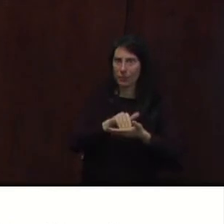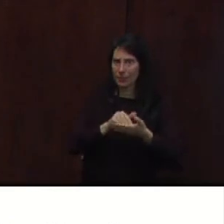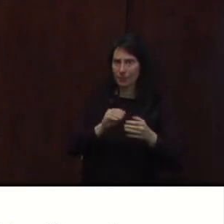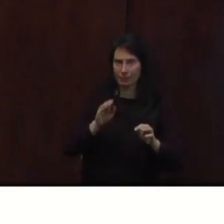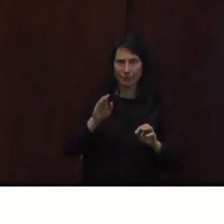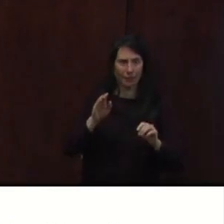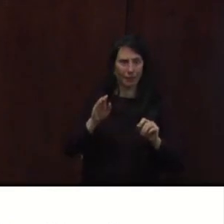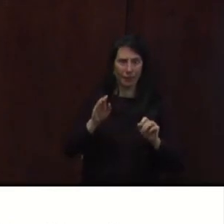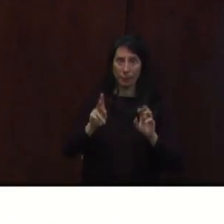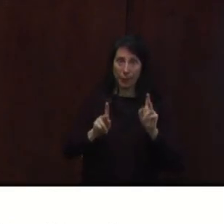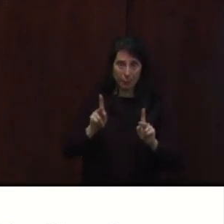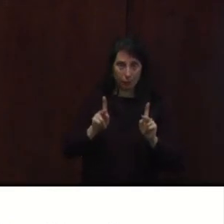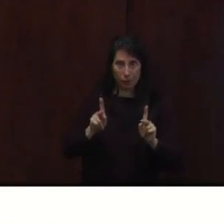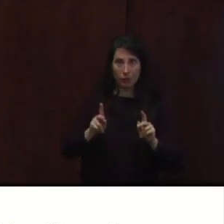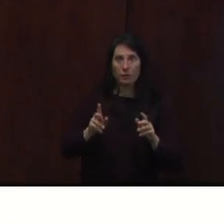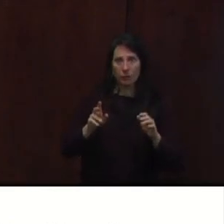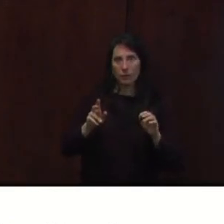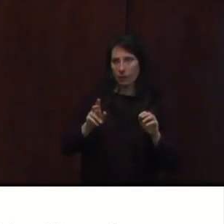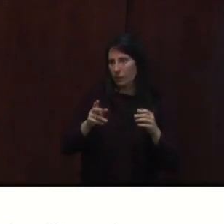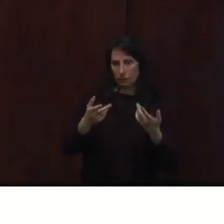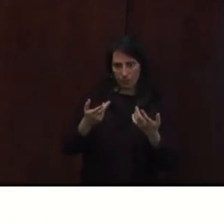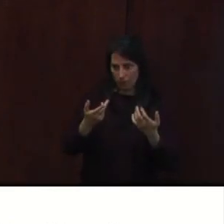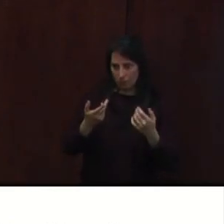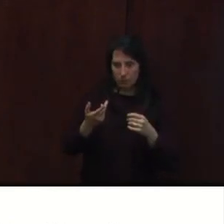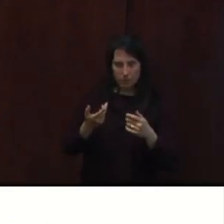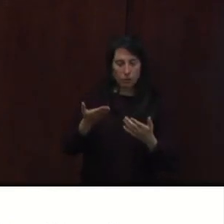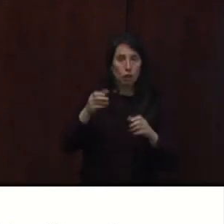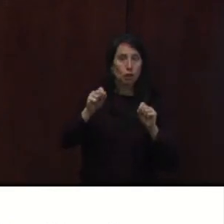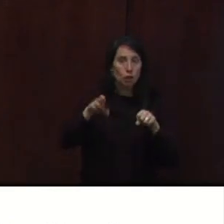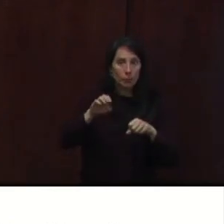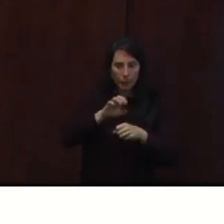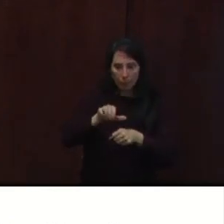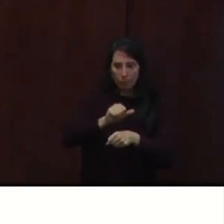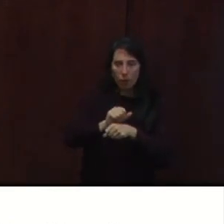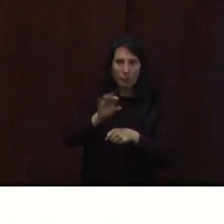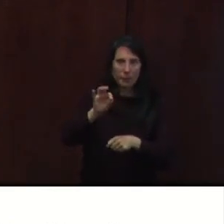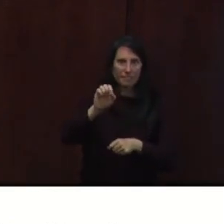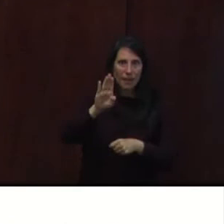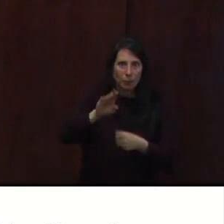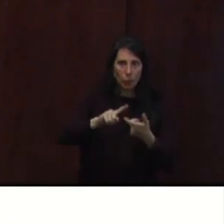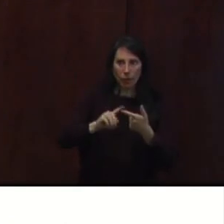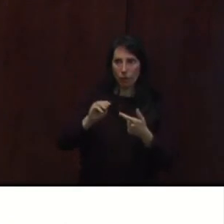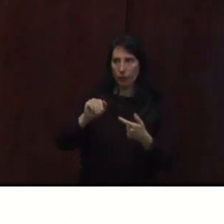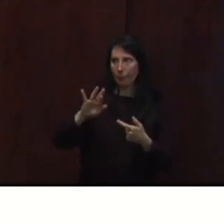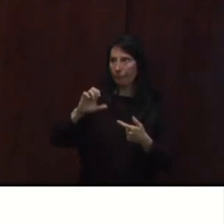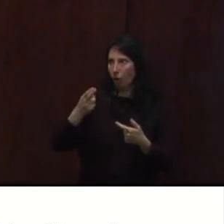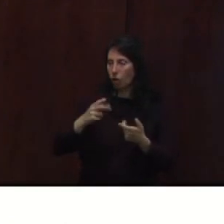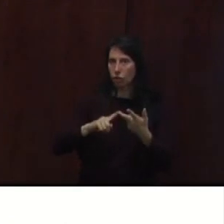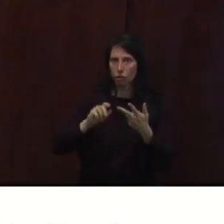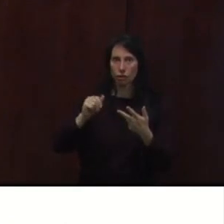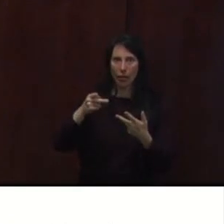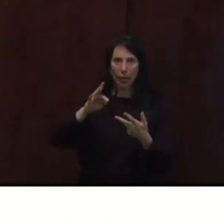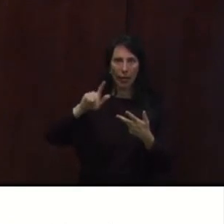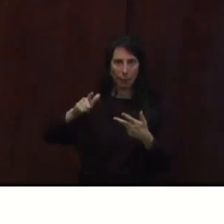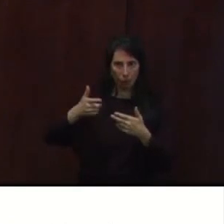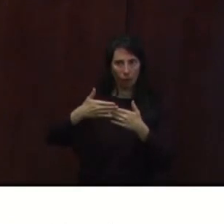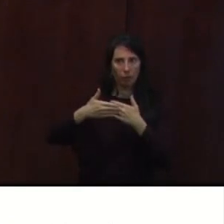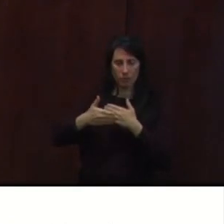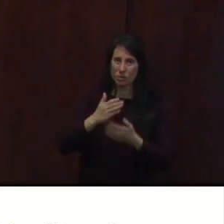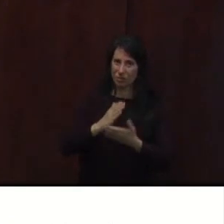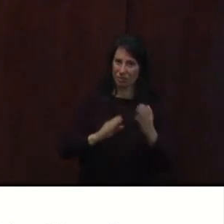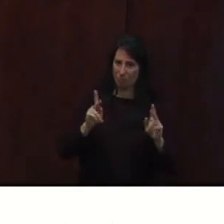of vaccines, people are going to be scheduled out to February to March to April. So just make sure you guys are aware there's going to be some consternation from